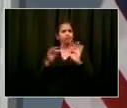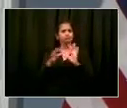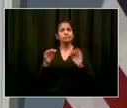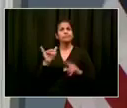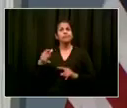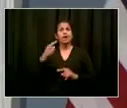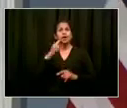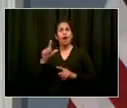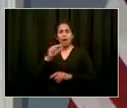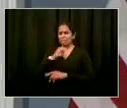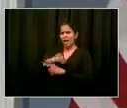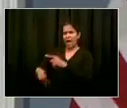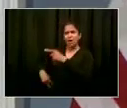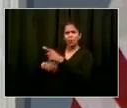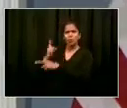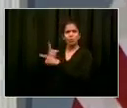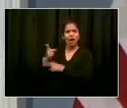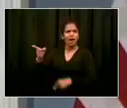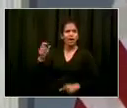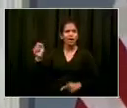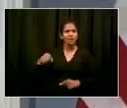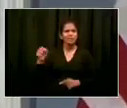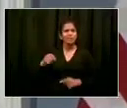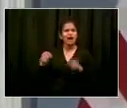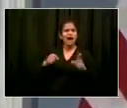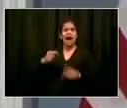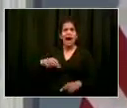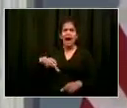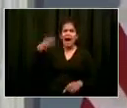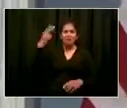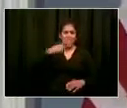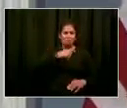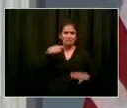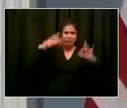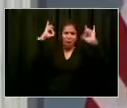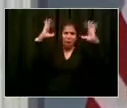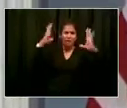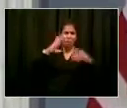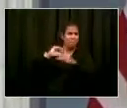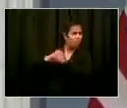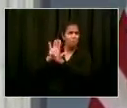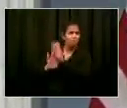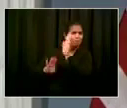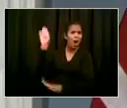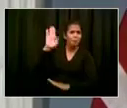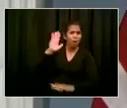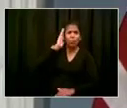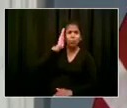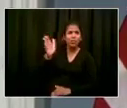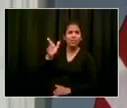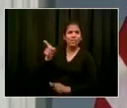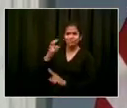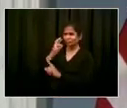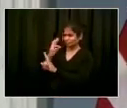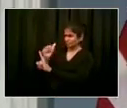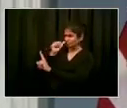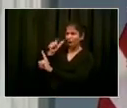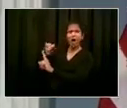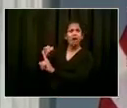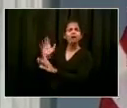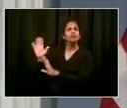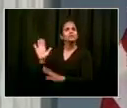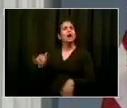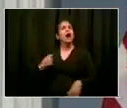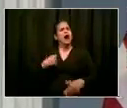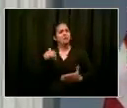weight of the evidence that we have about how this has worked around the world, and we're paying particular attention to the resurgences that we're